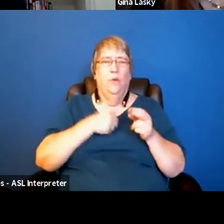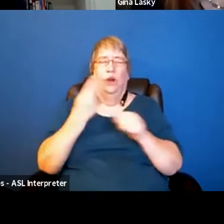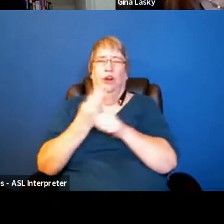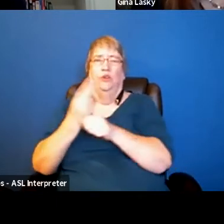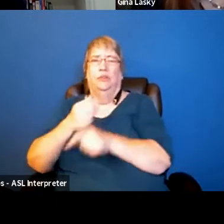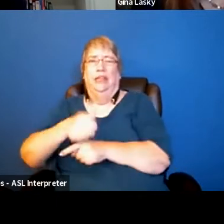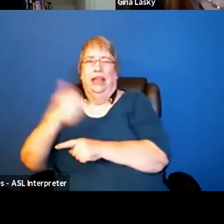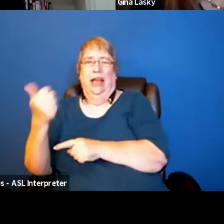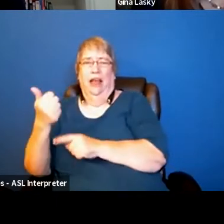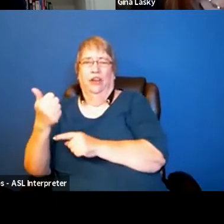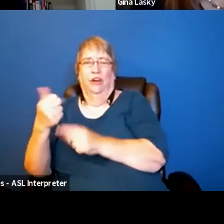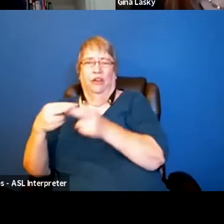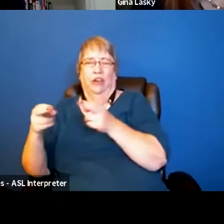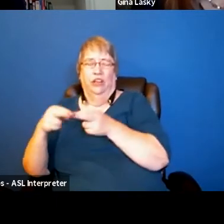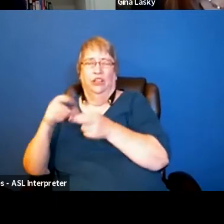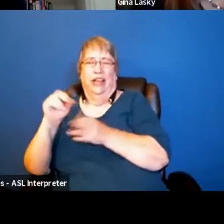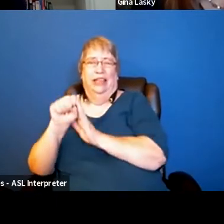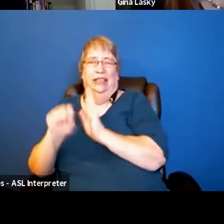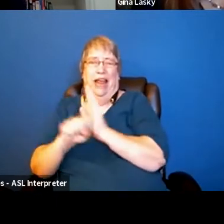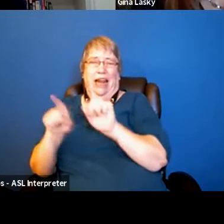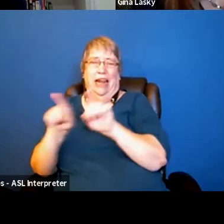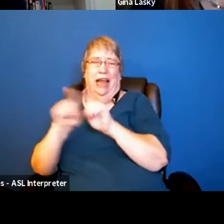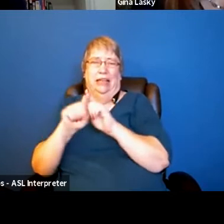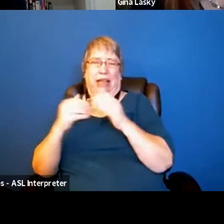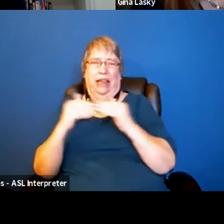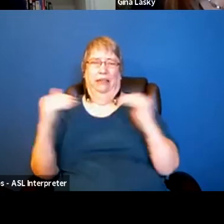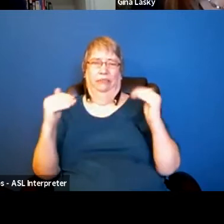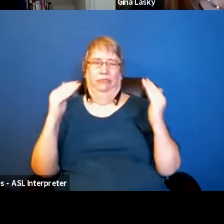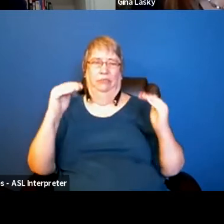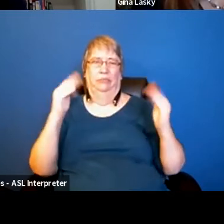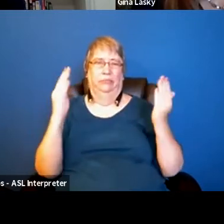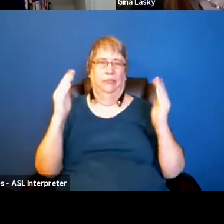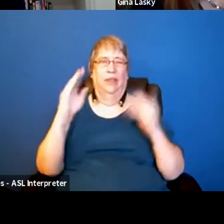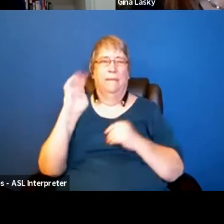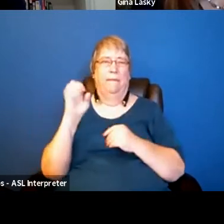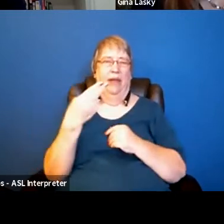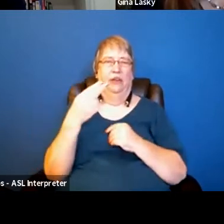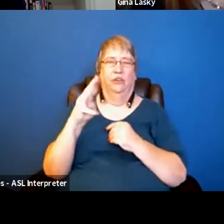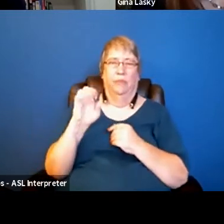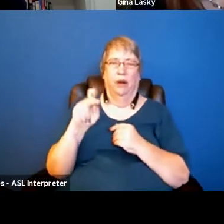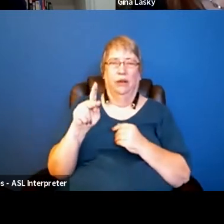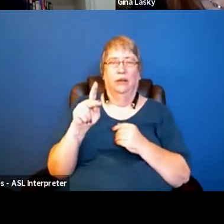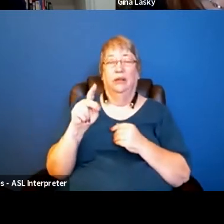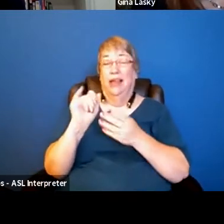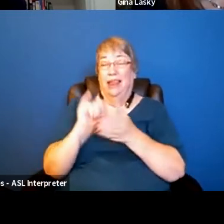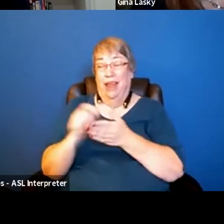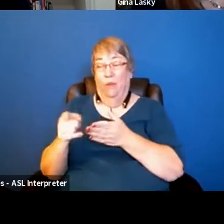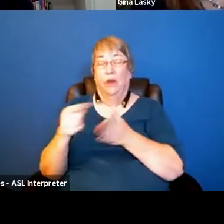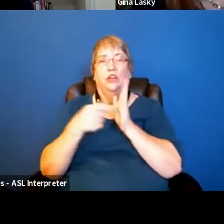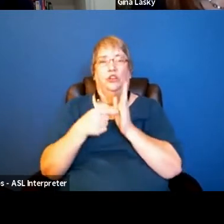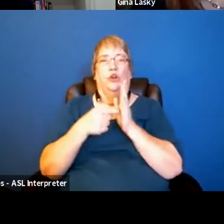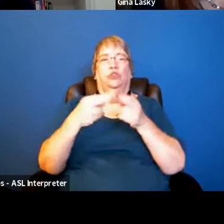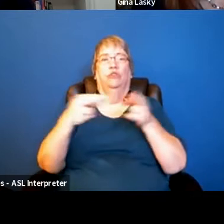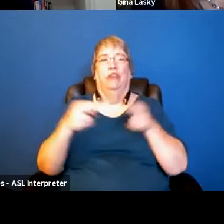really help provide context for the reader. This one here shows the region 1.